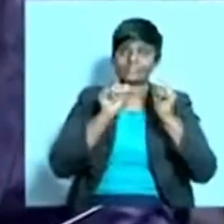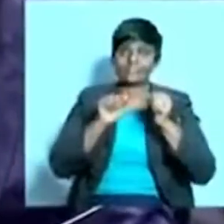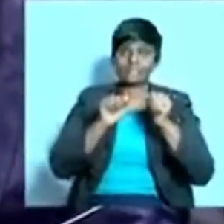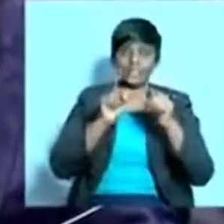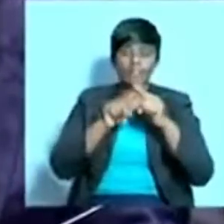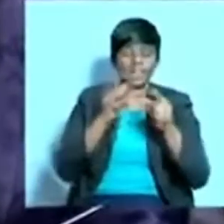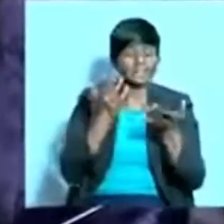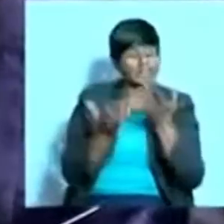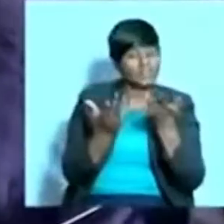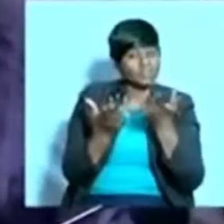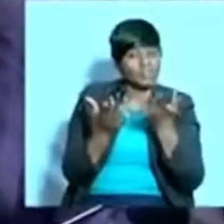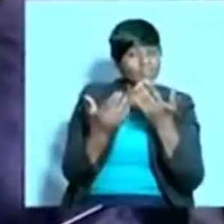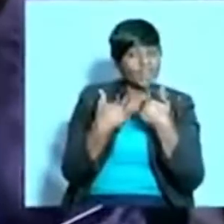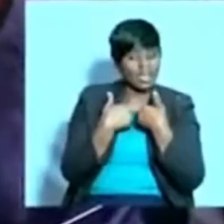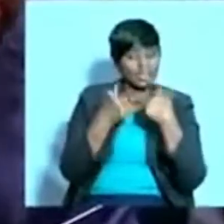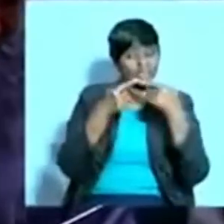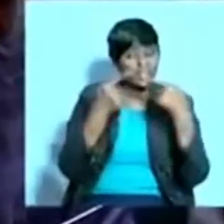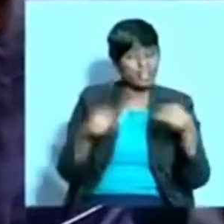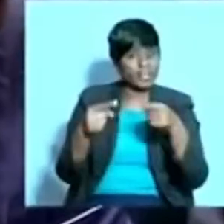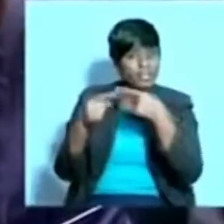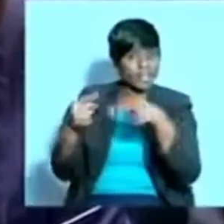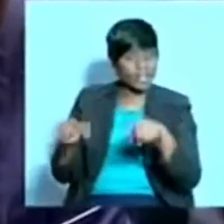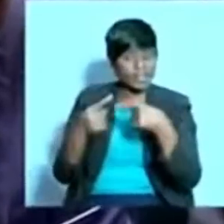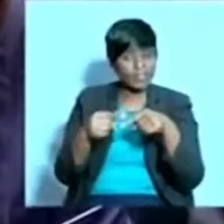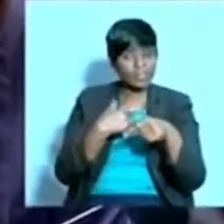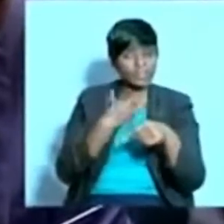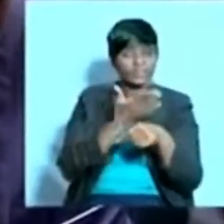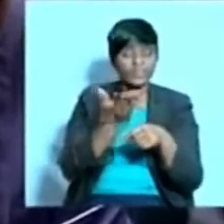But maybe the happenings.